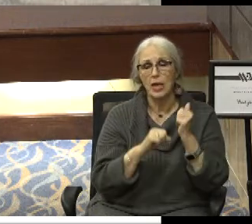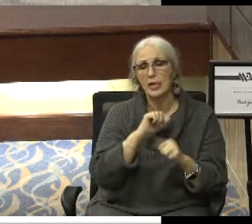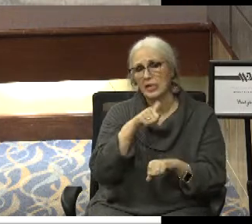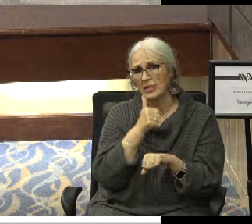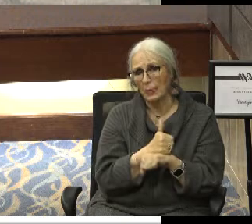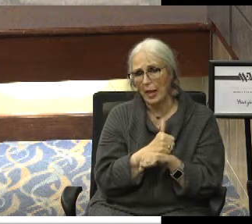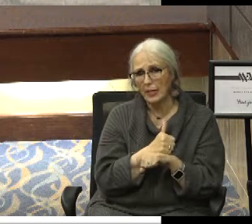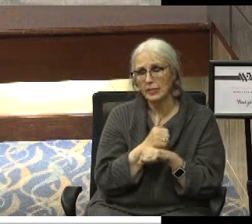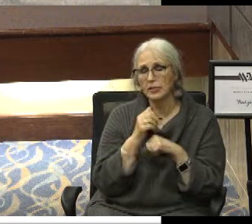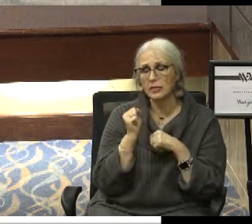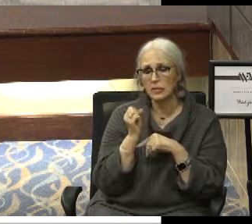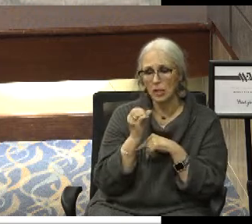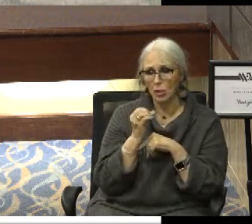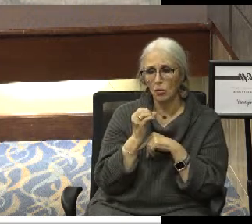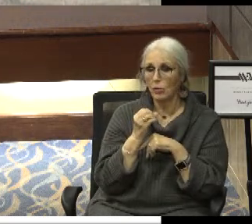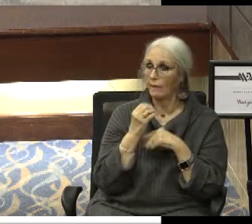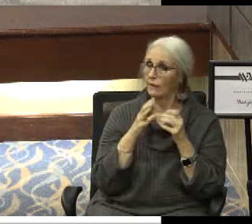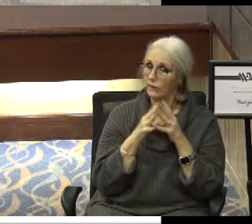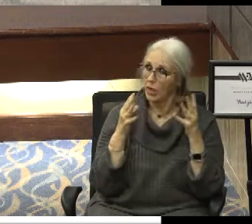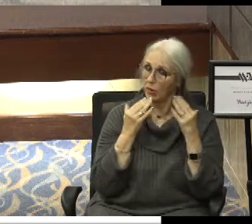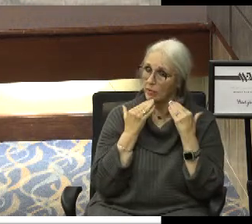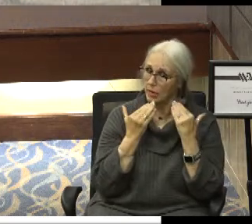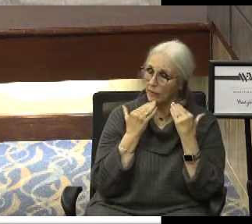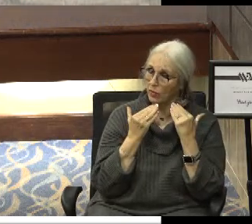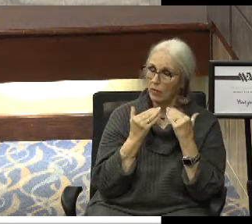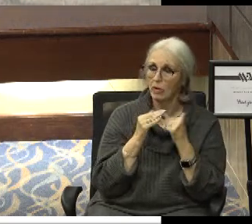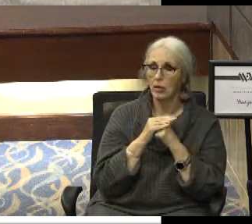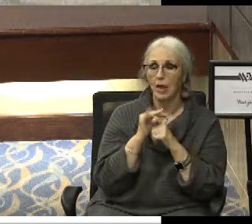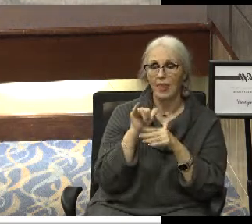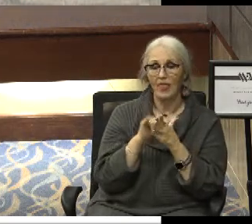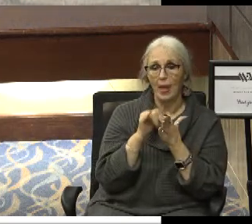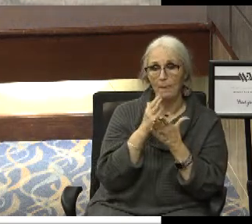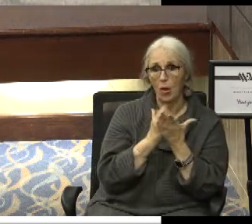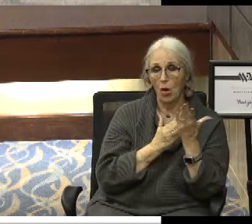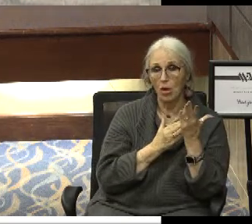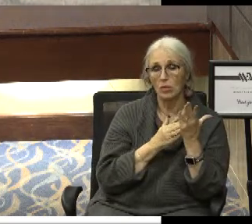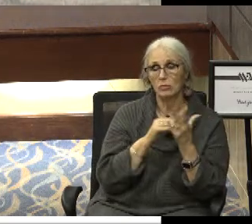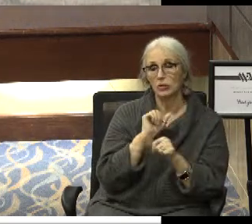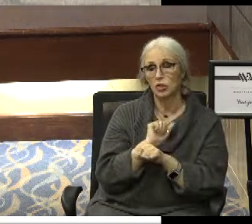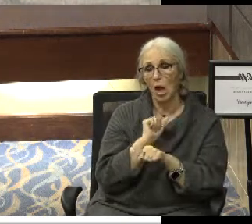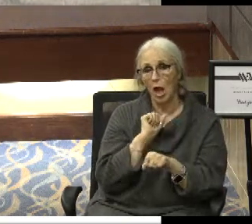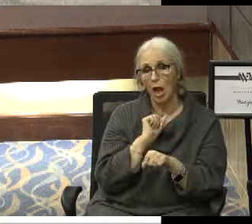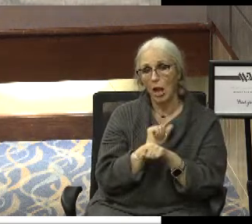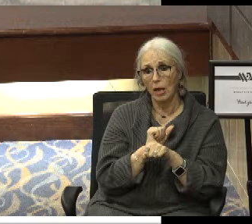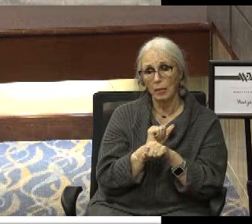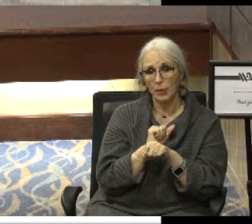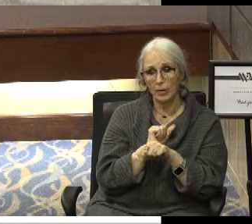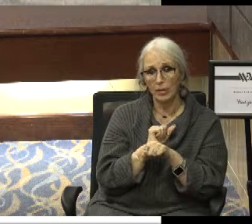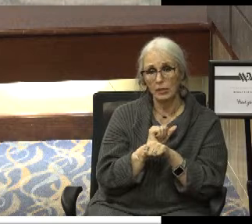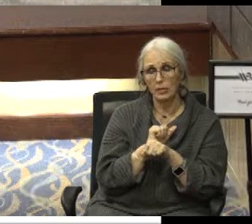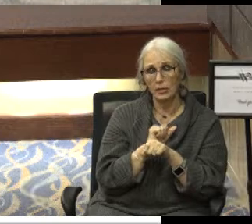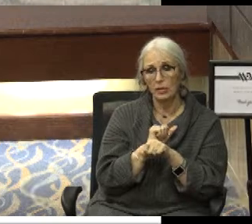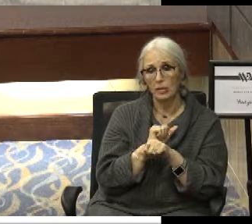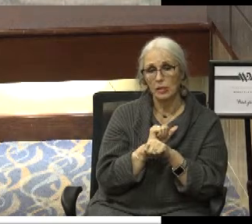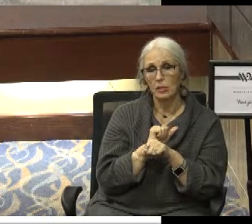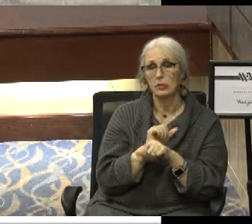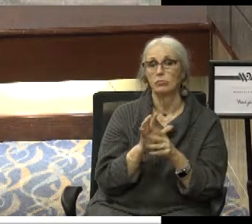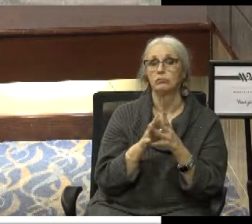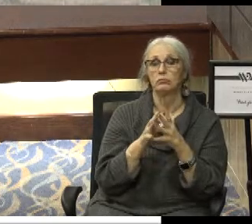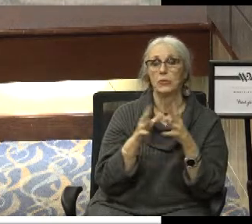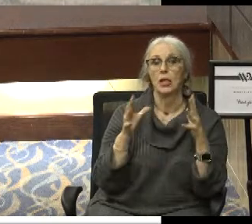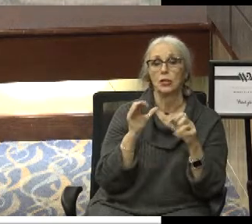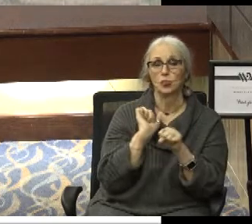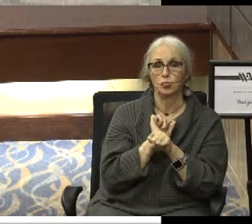we are very thankful that portion of the job is just about behind us. It was a massive